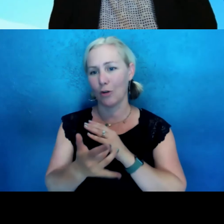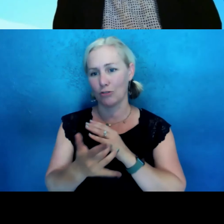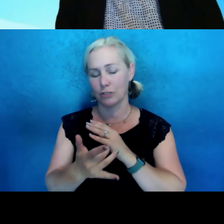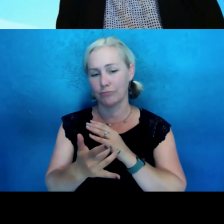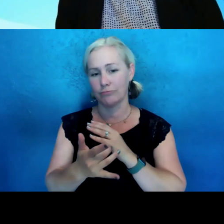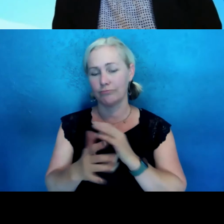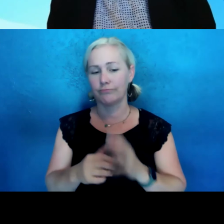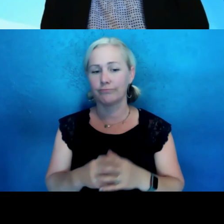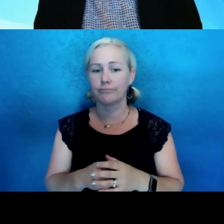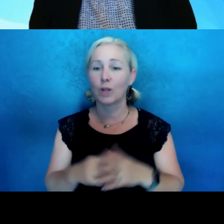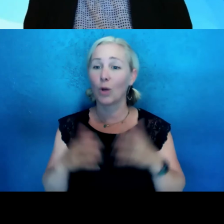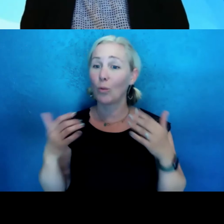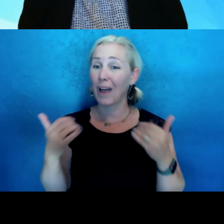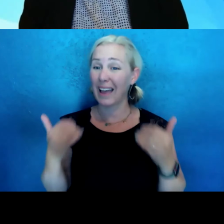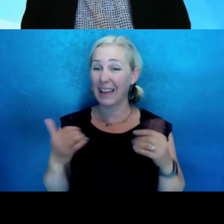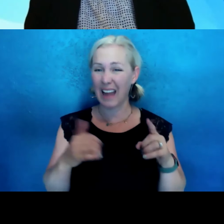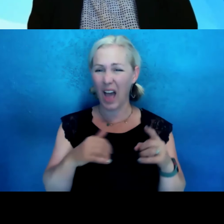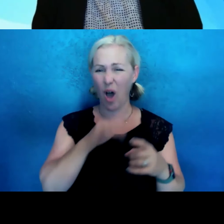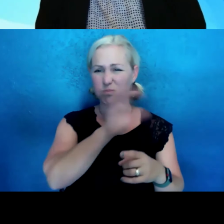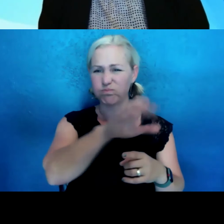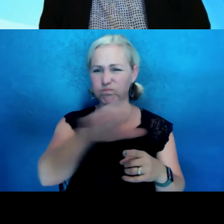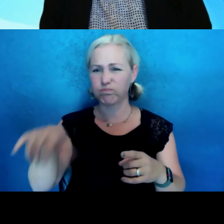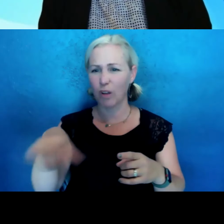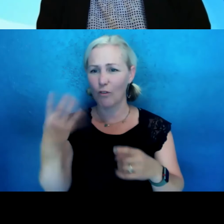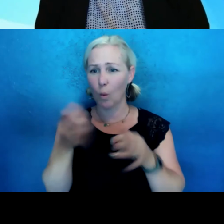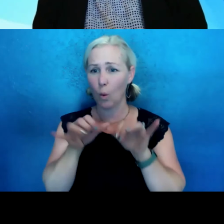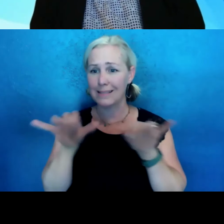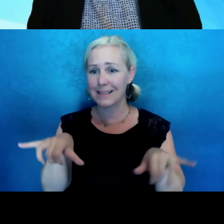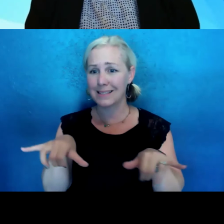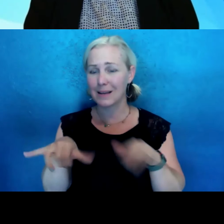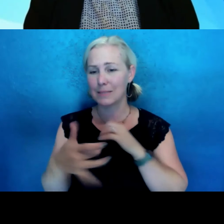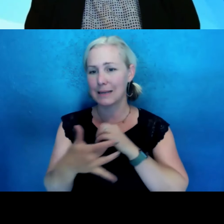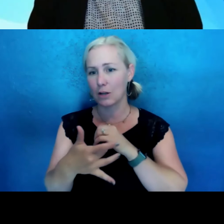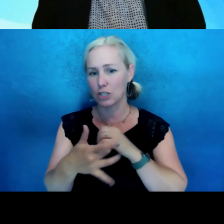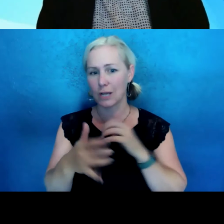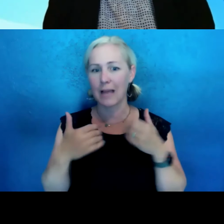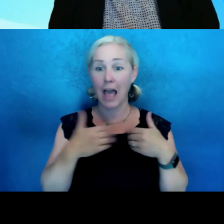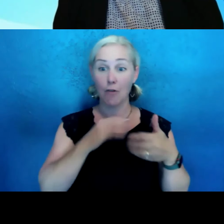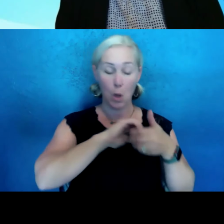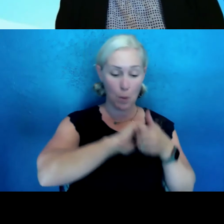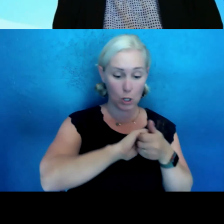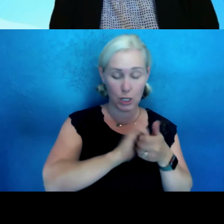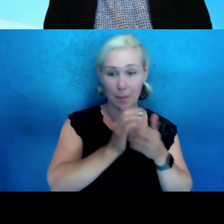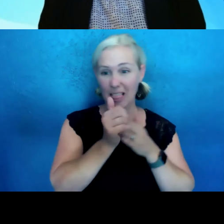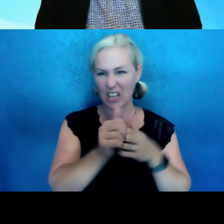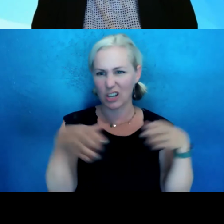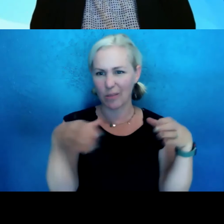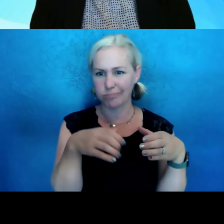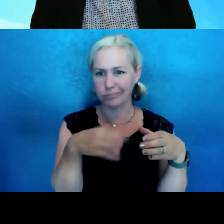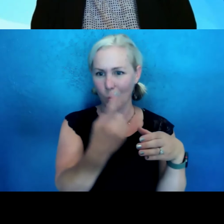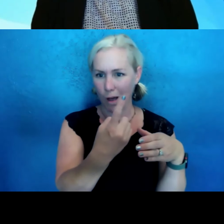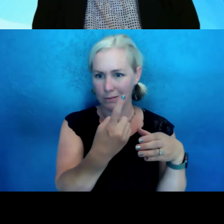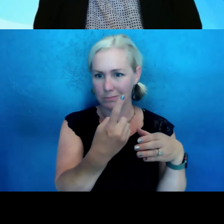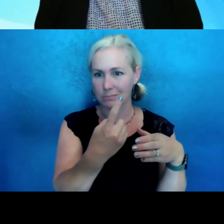now, our network is in 4 different systems, but we have, with the partnership and leadership, we are moving together into one to provide a